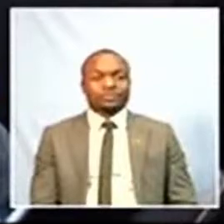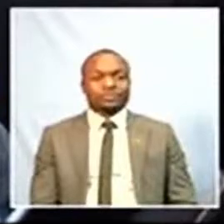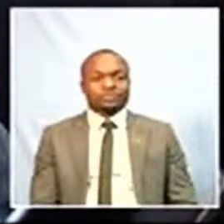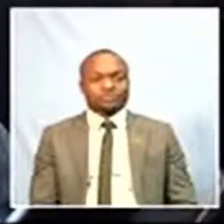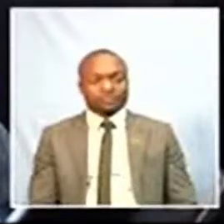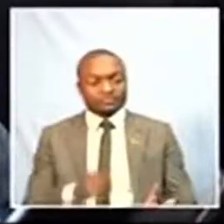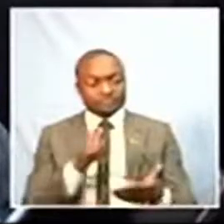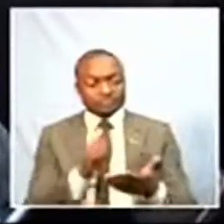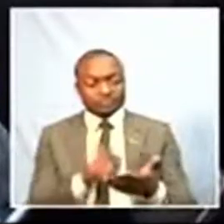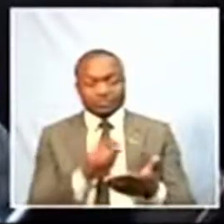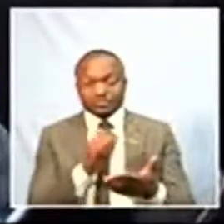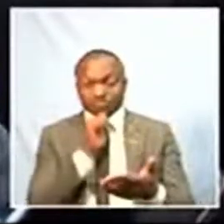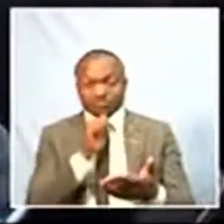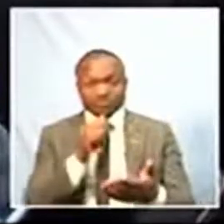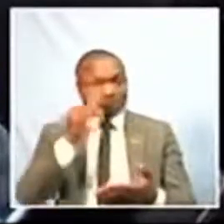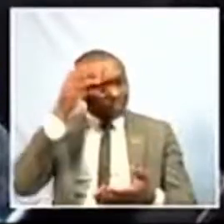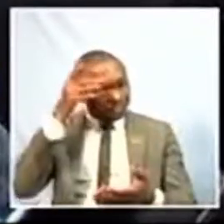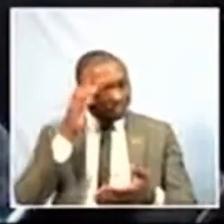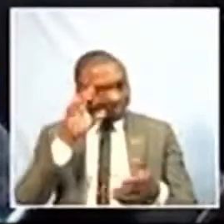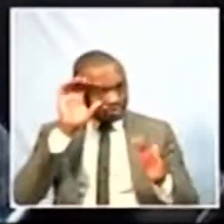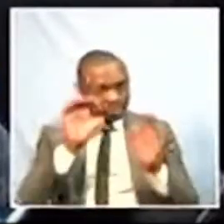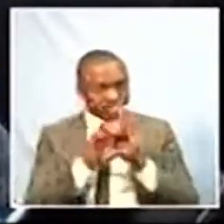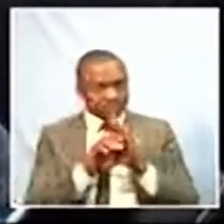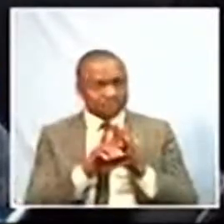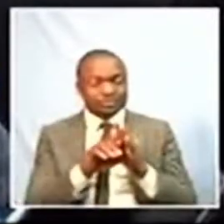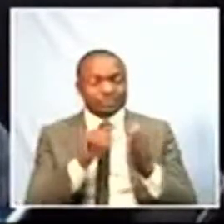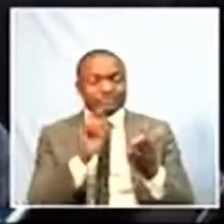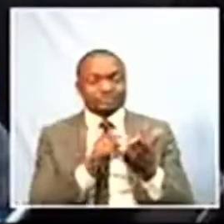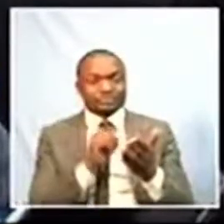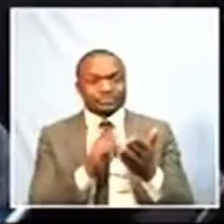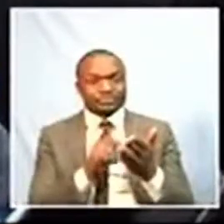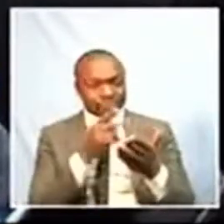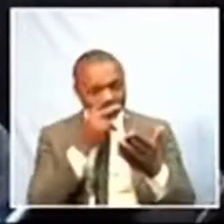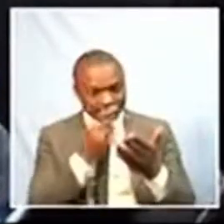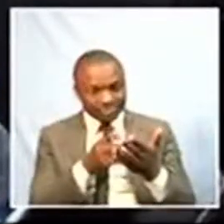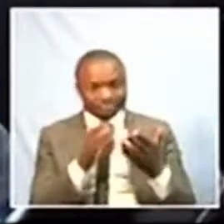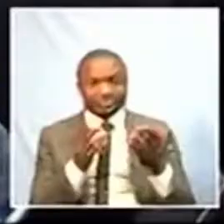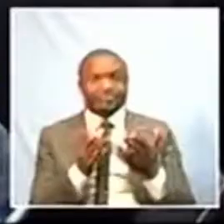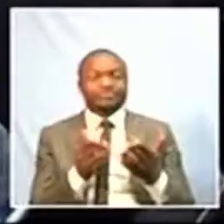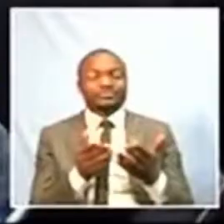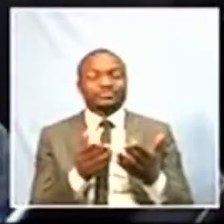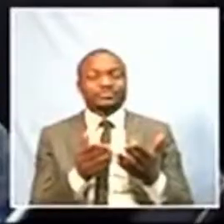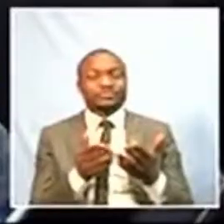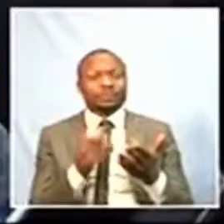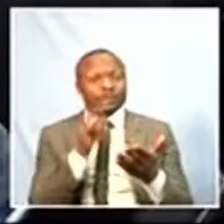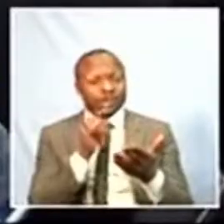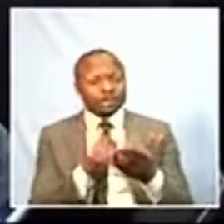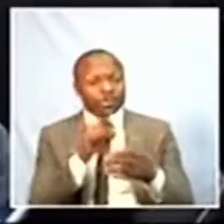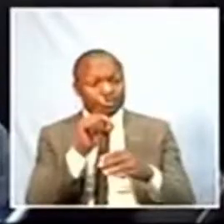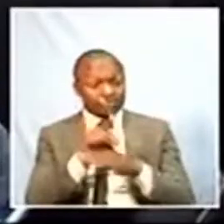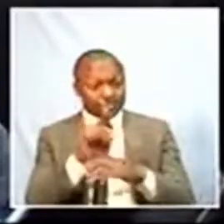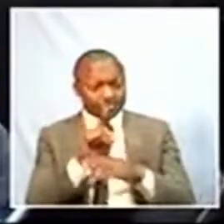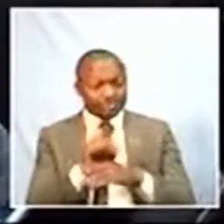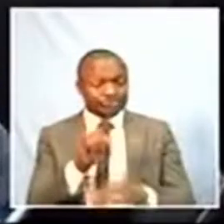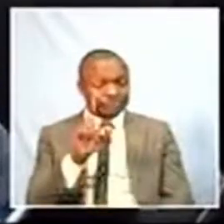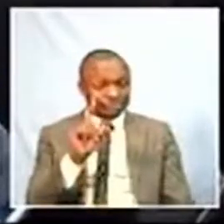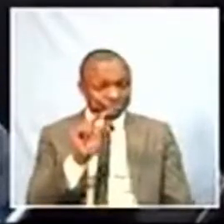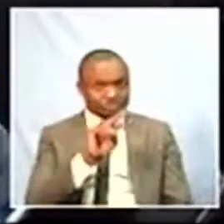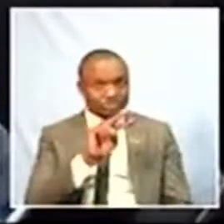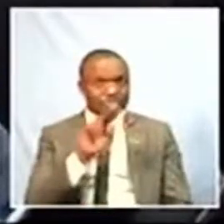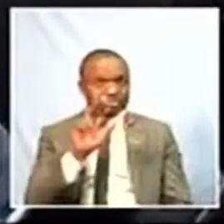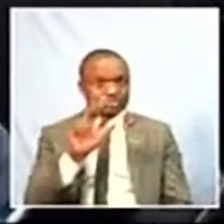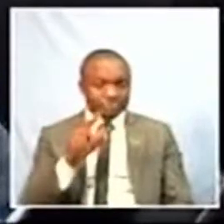But yeah, so this contract right now, Chair, of 2023 is,